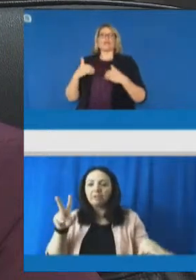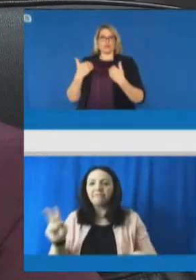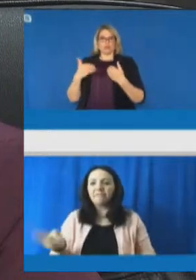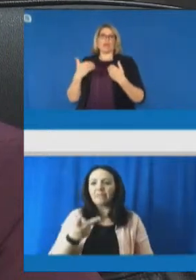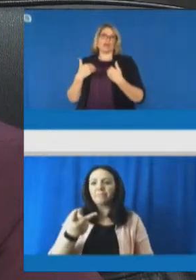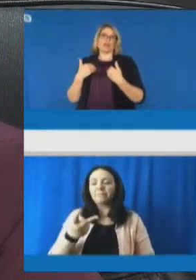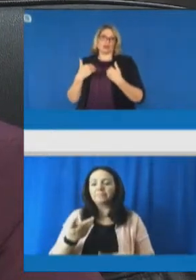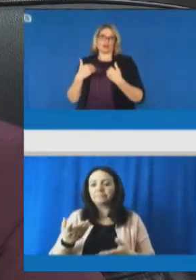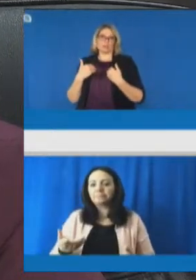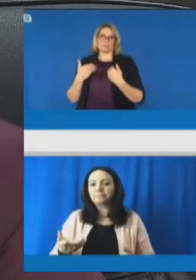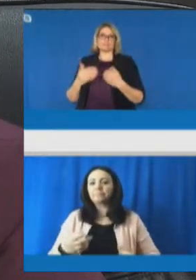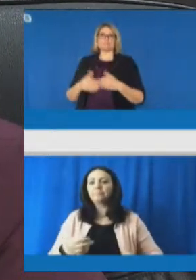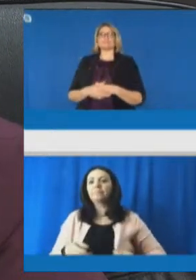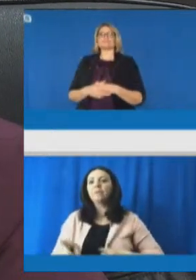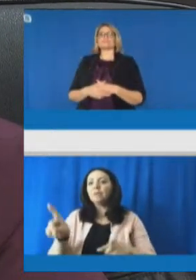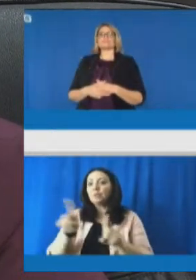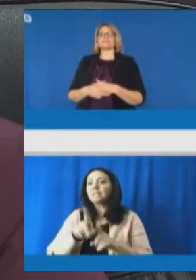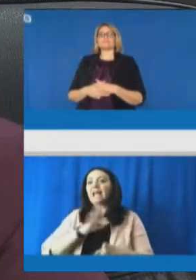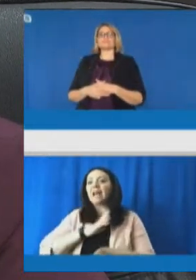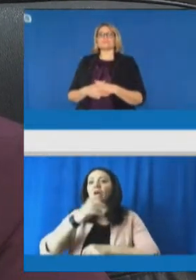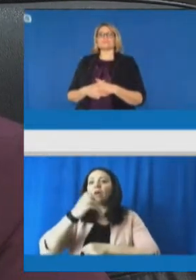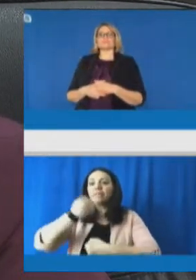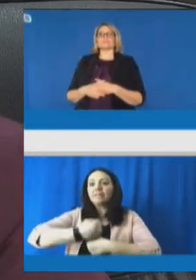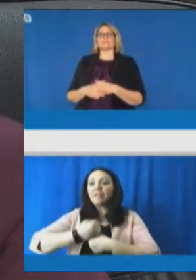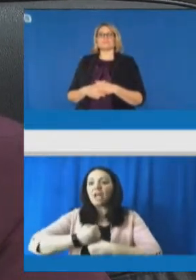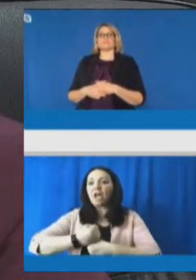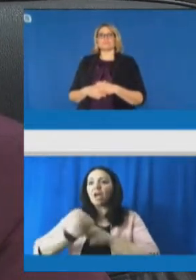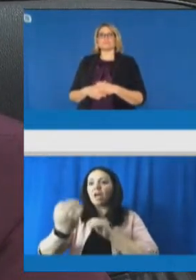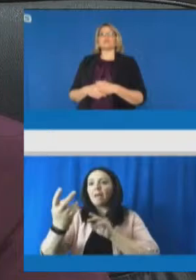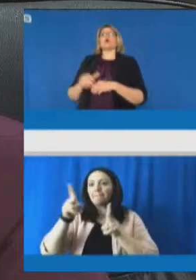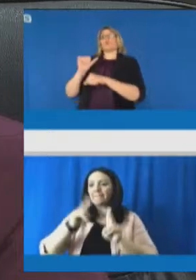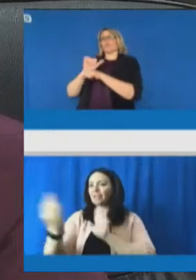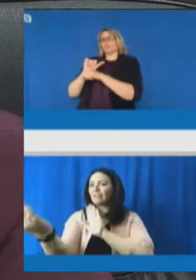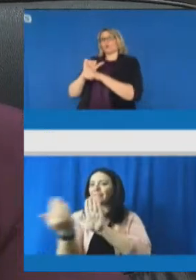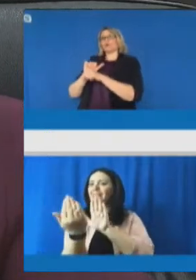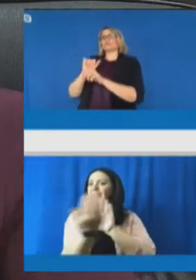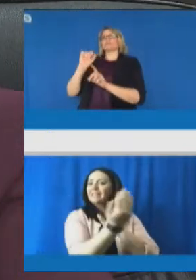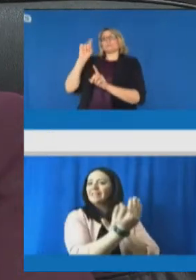it's rolling out at the moment. Thank you, Dr. Jacques Poitras, CBC.